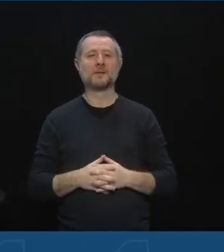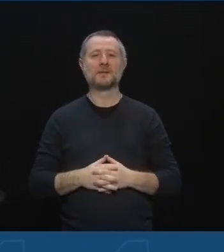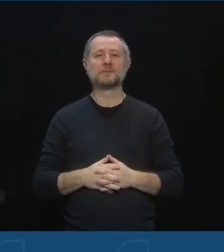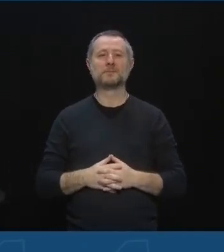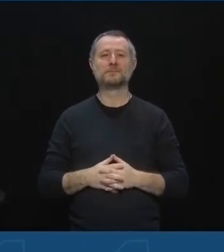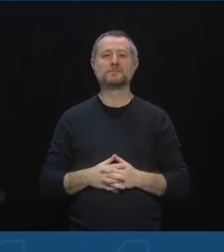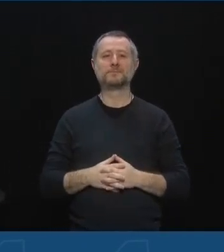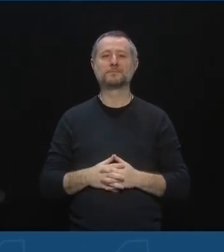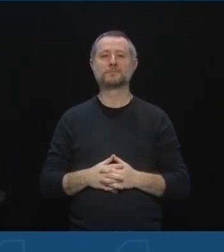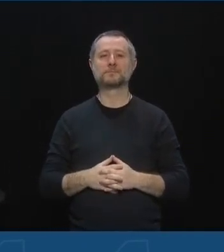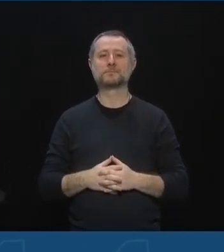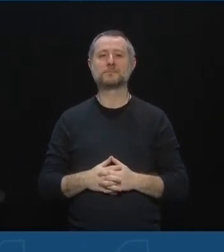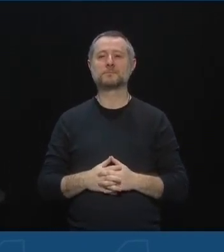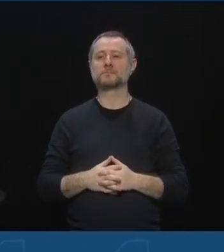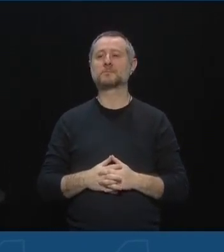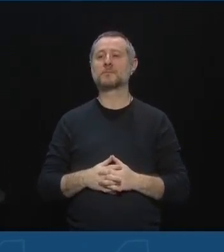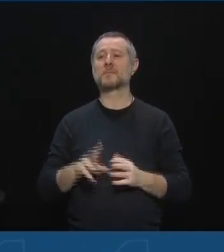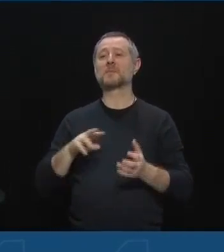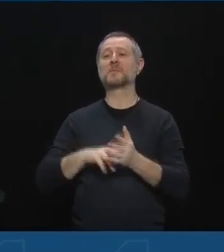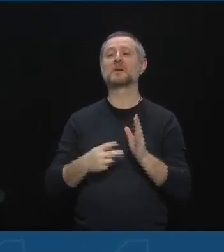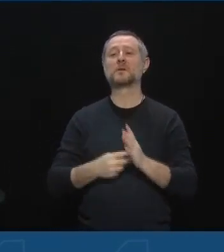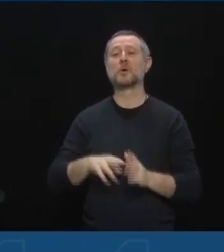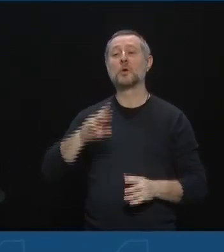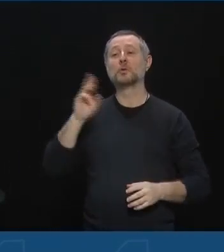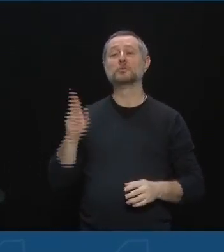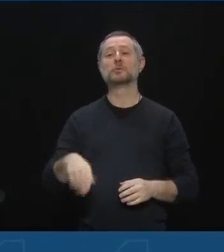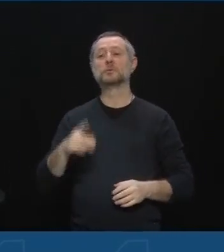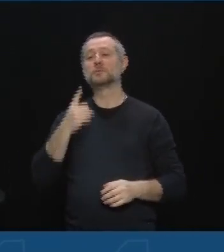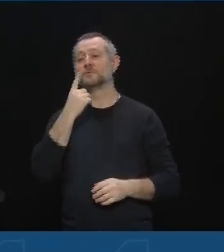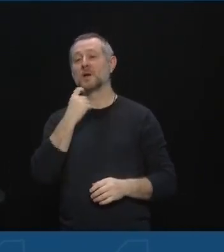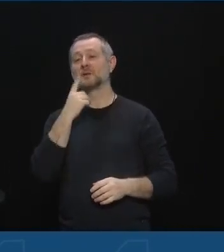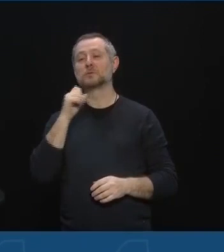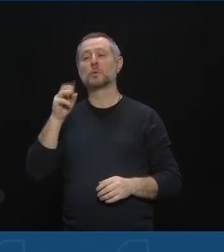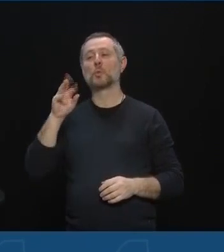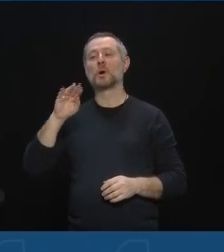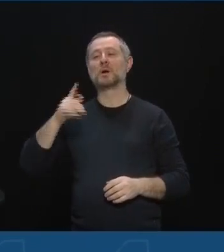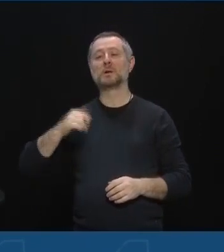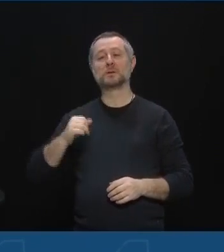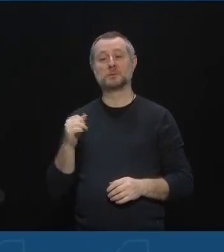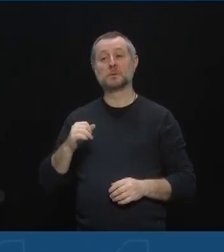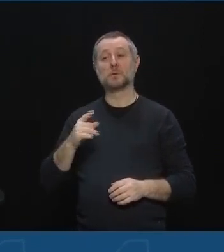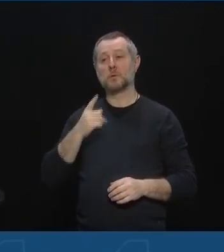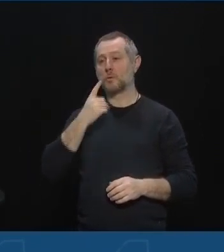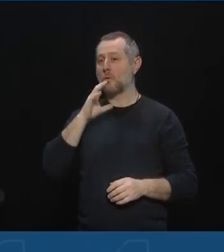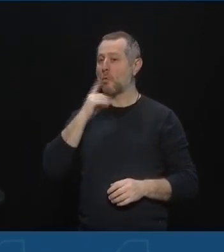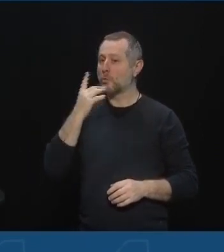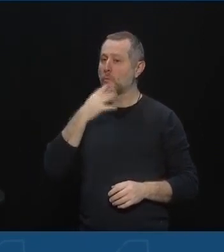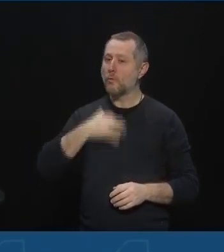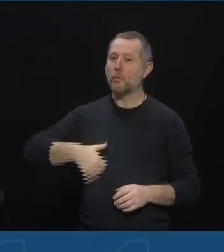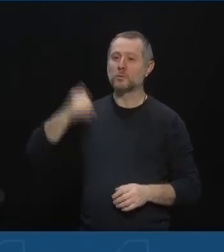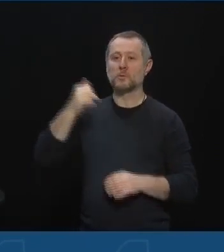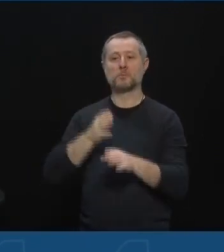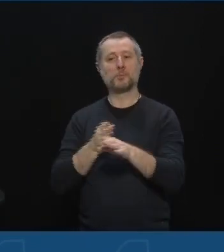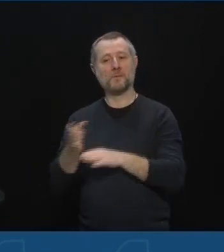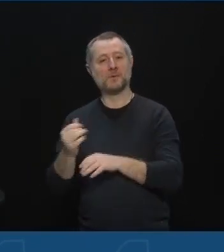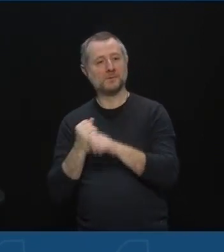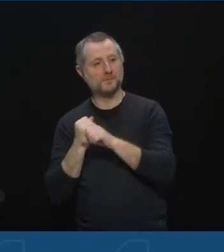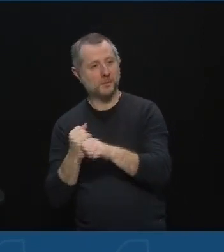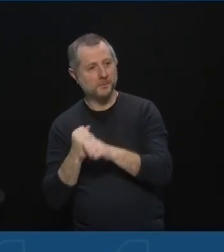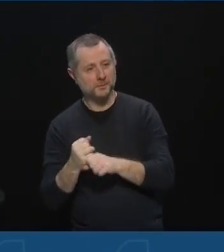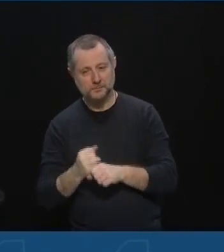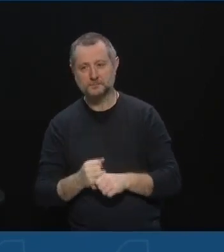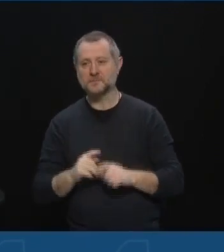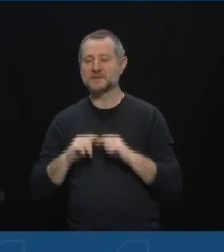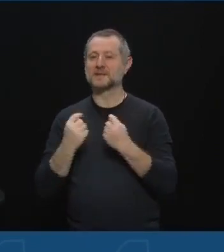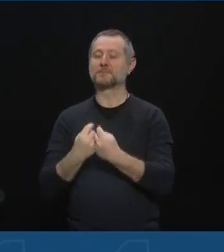You know, that means the Rochester Red Wings, we love our Red Wings, one of the nation's oldest professional baseball teams, if you know that bit of history, they'll now be able to meet